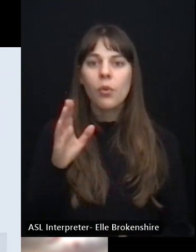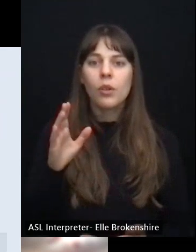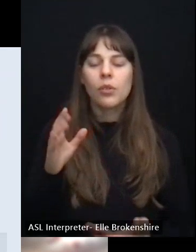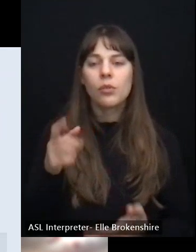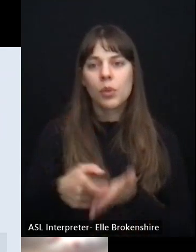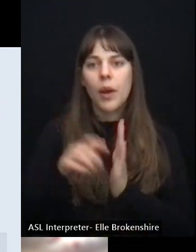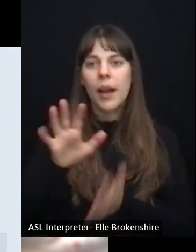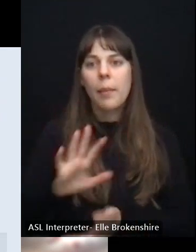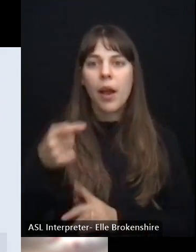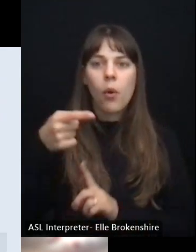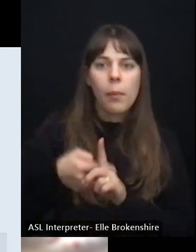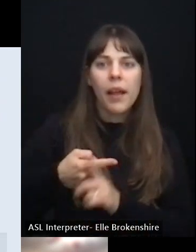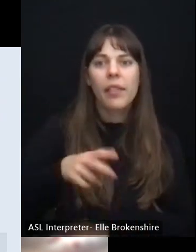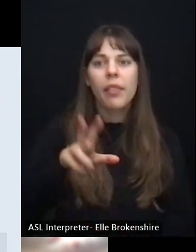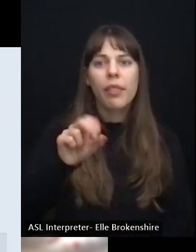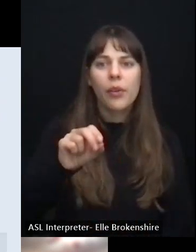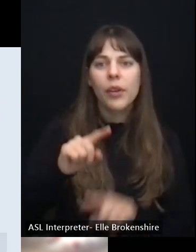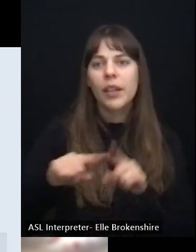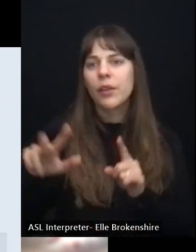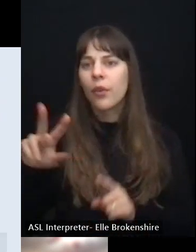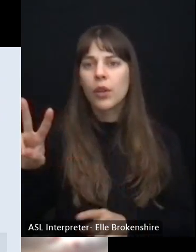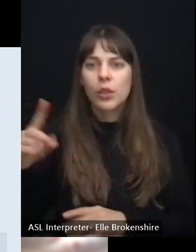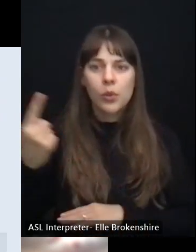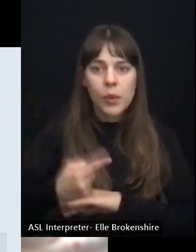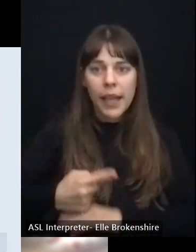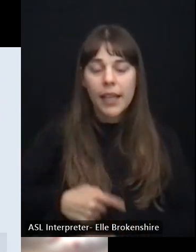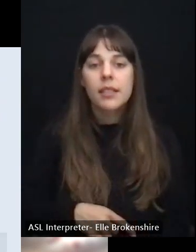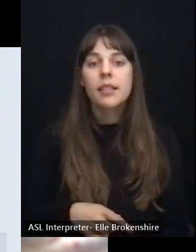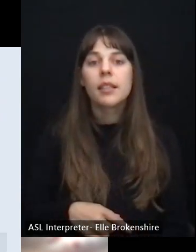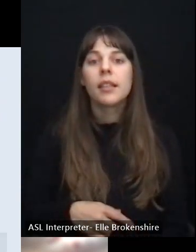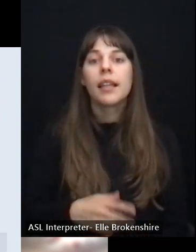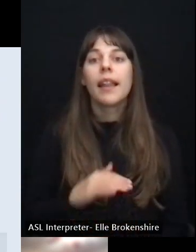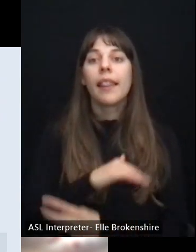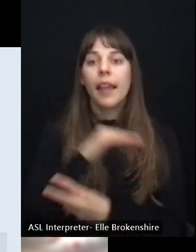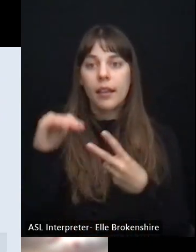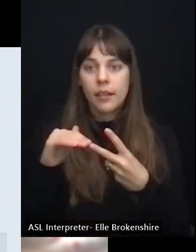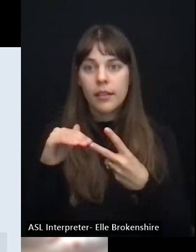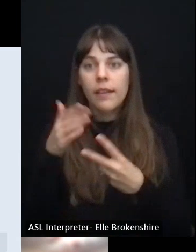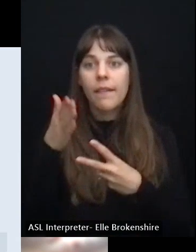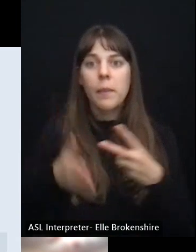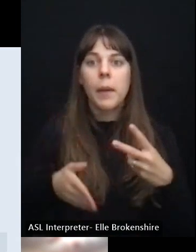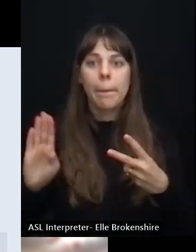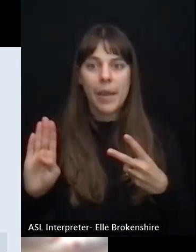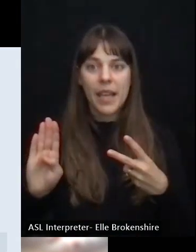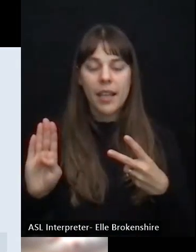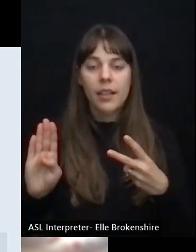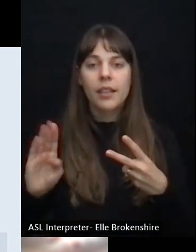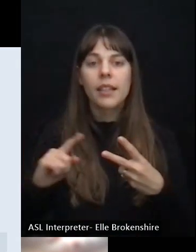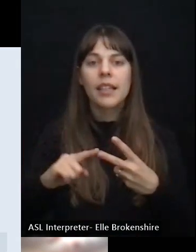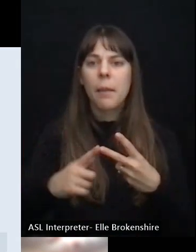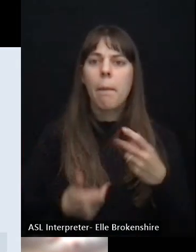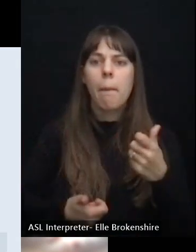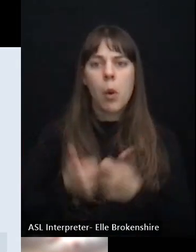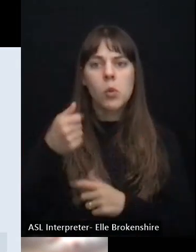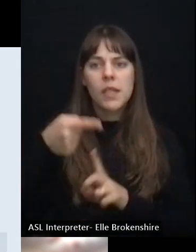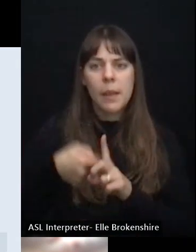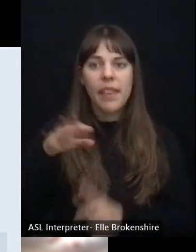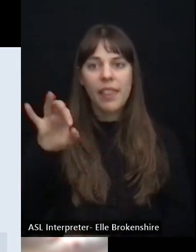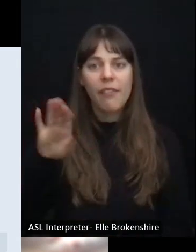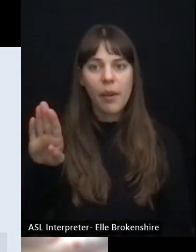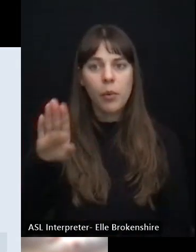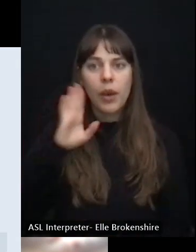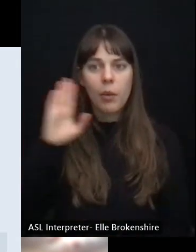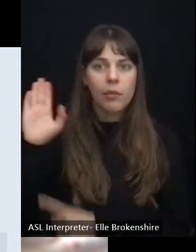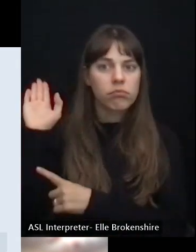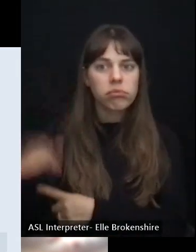B, which will primarily take the month of February to complete. This is the remainder of the